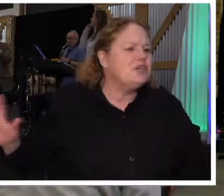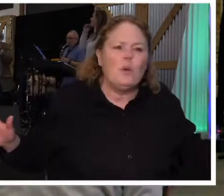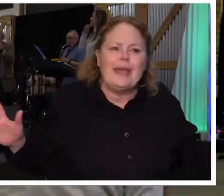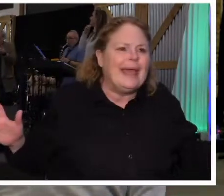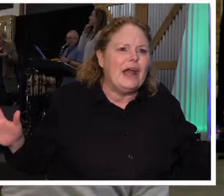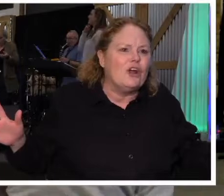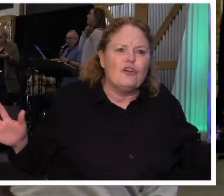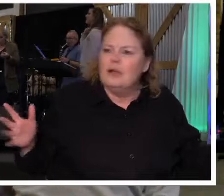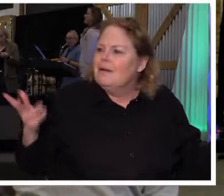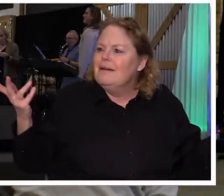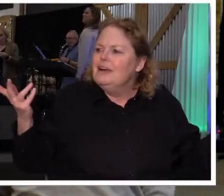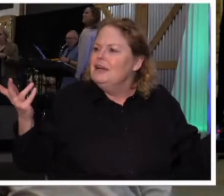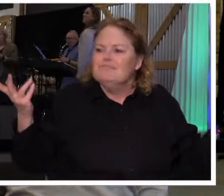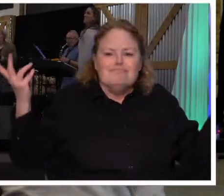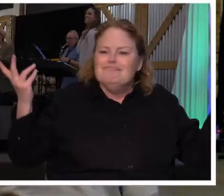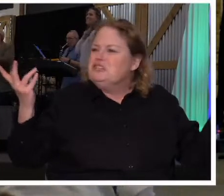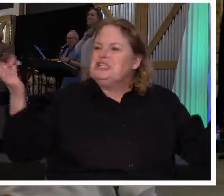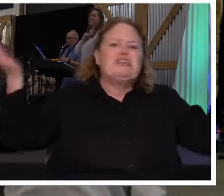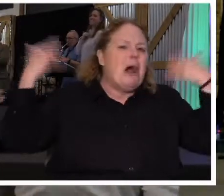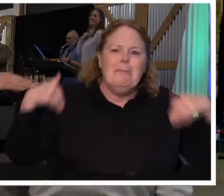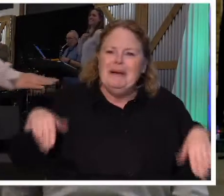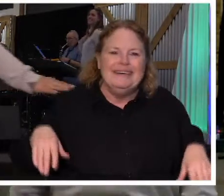mouth the words.